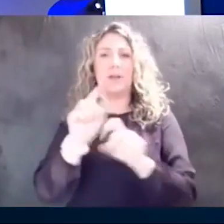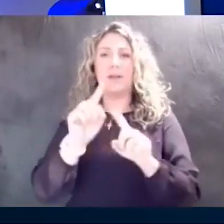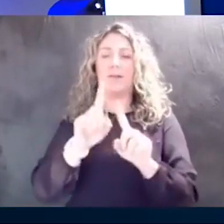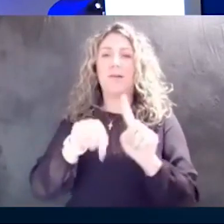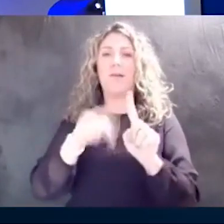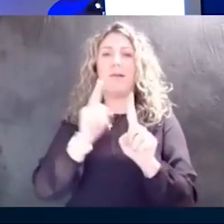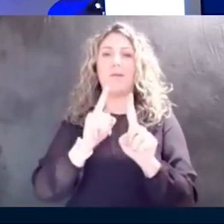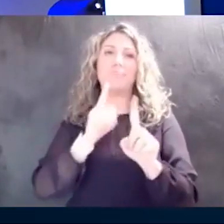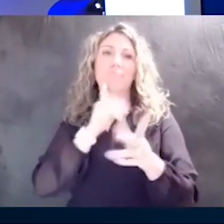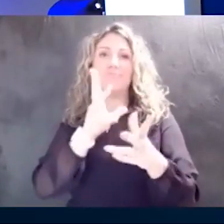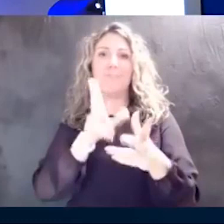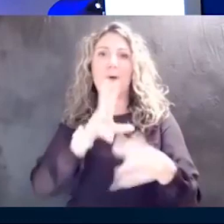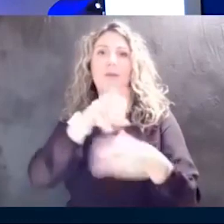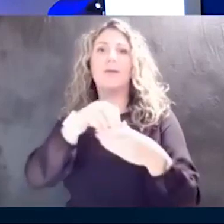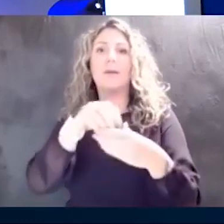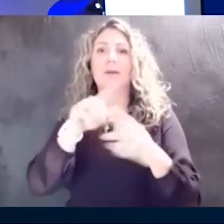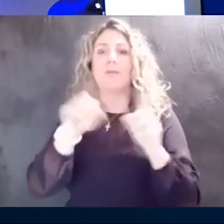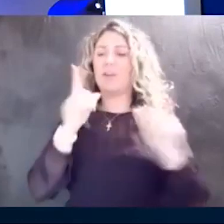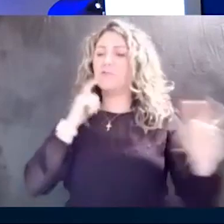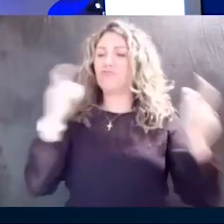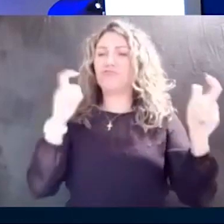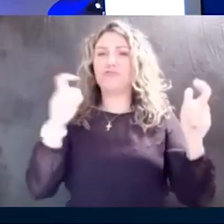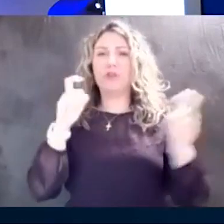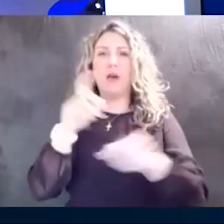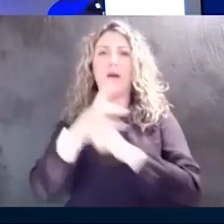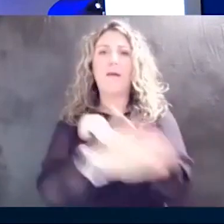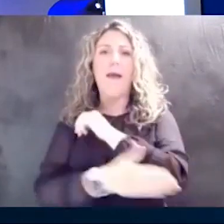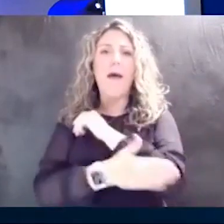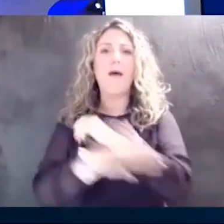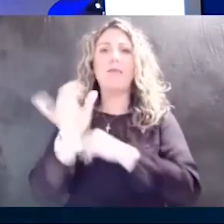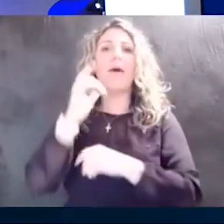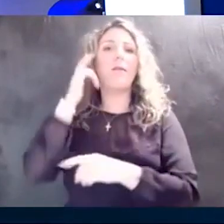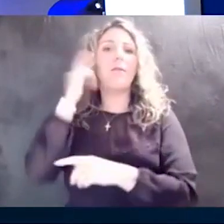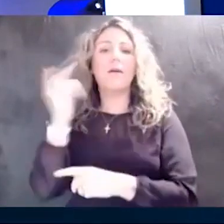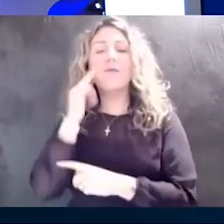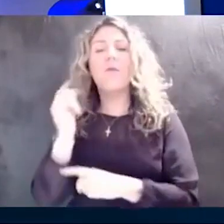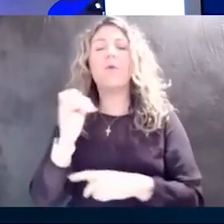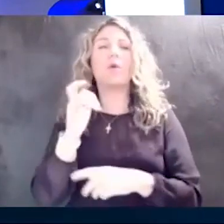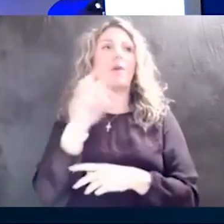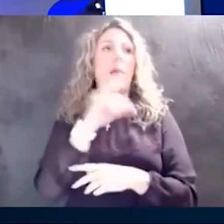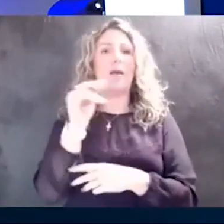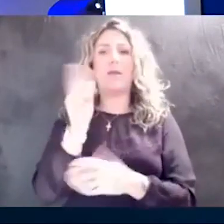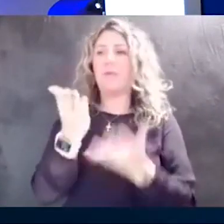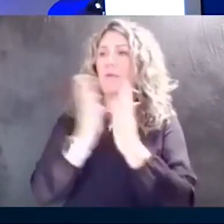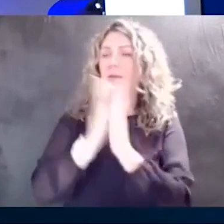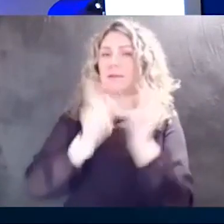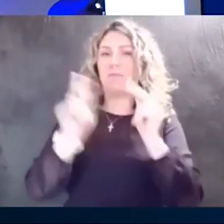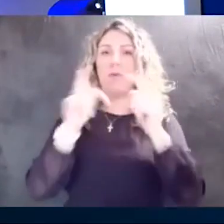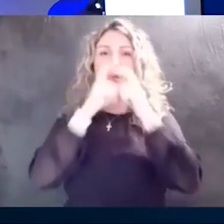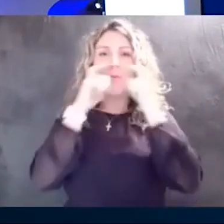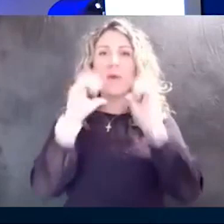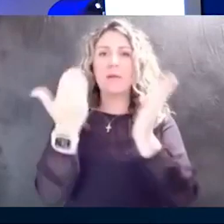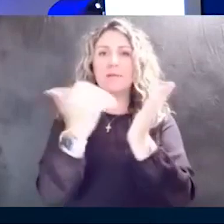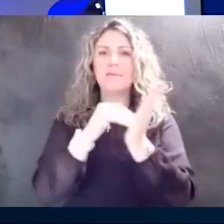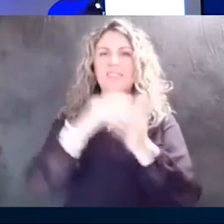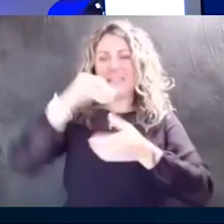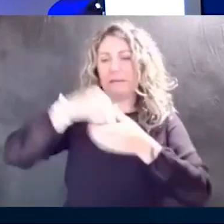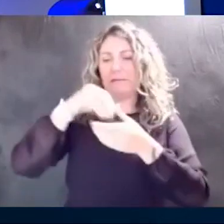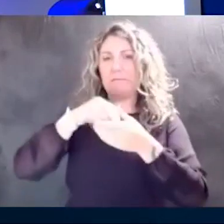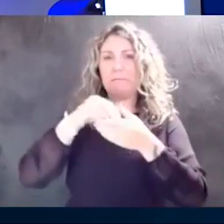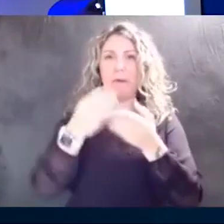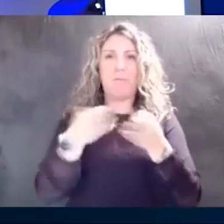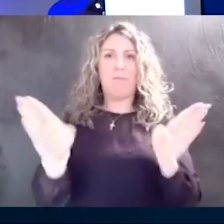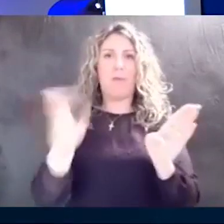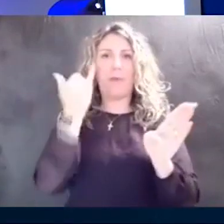counties in states like California are starting to ask people to mask up again in indoor public spaces, even if they have been